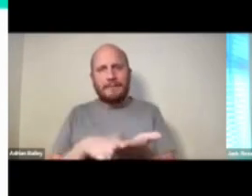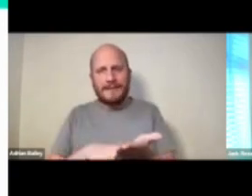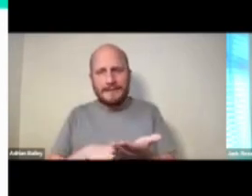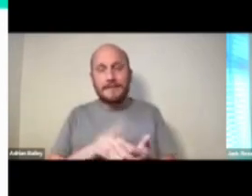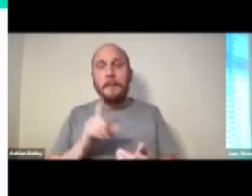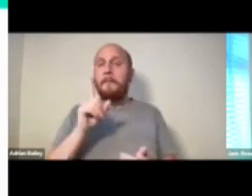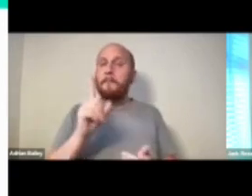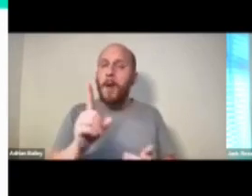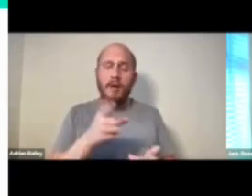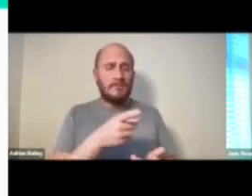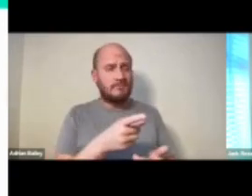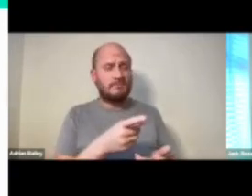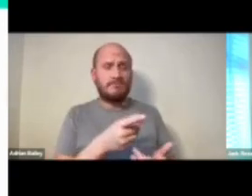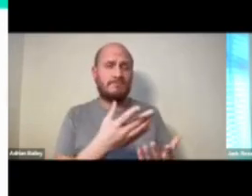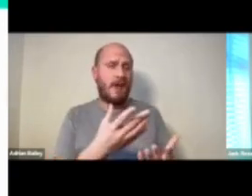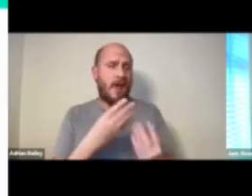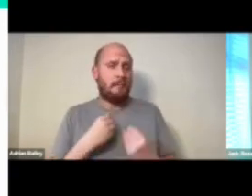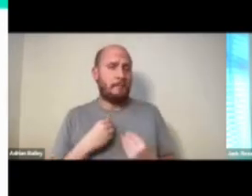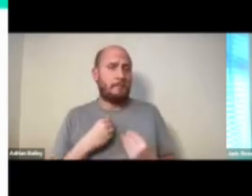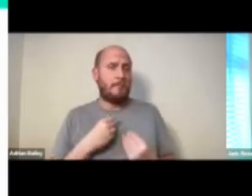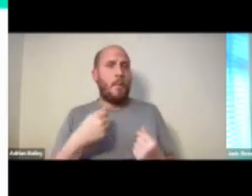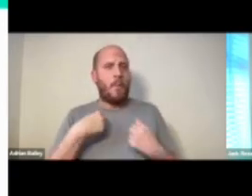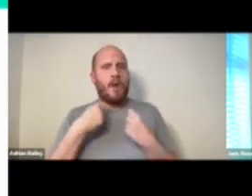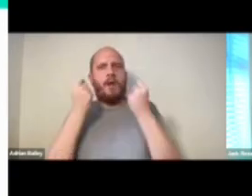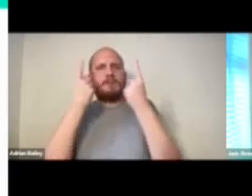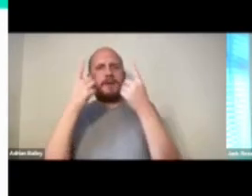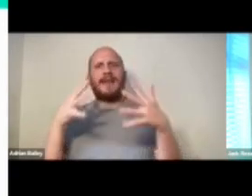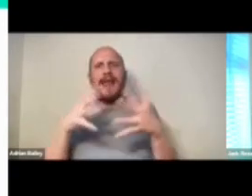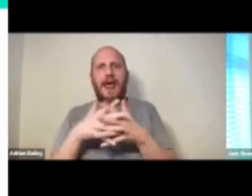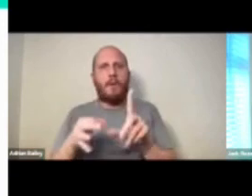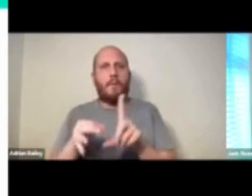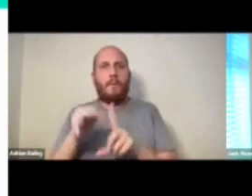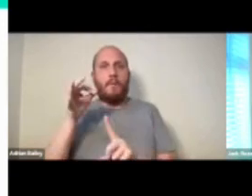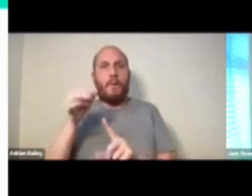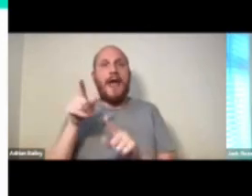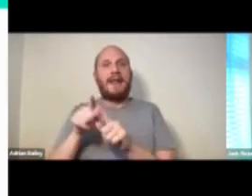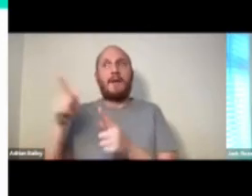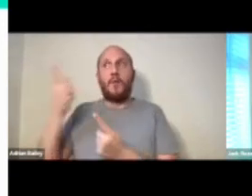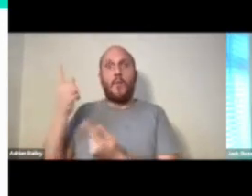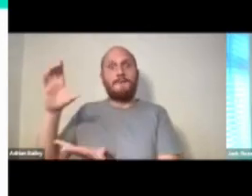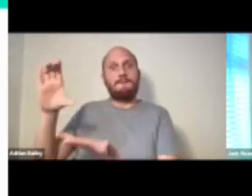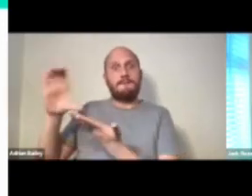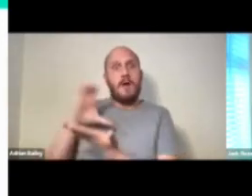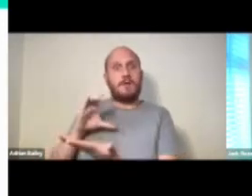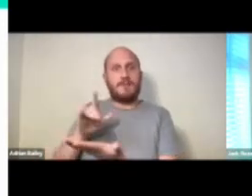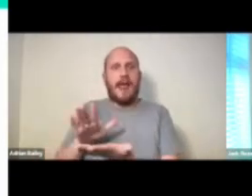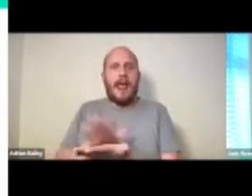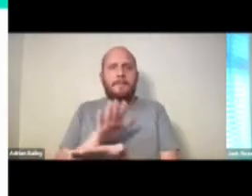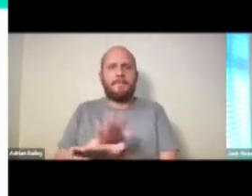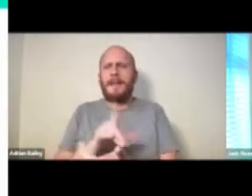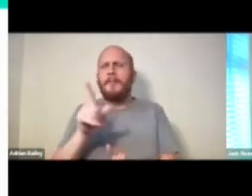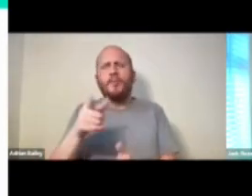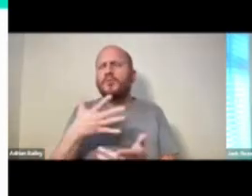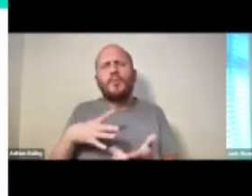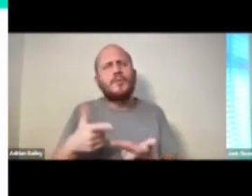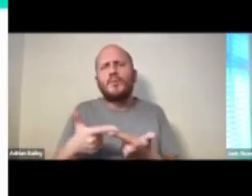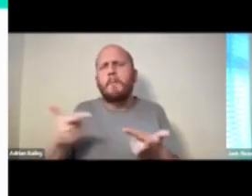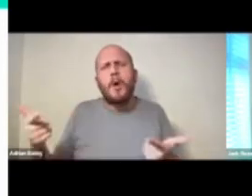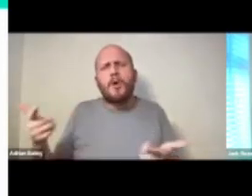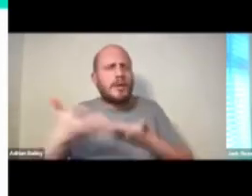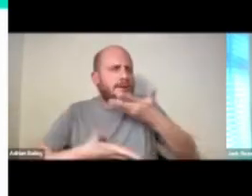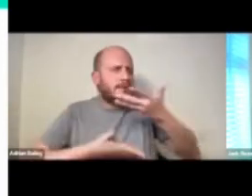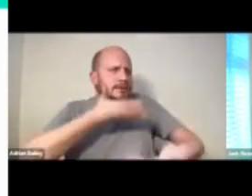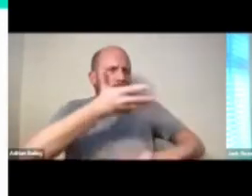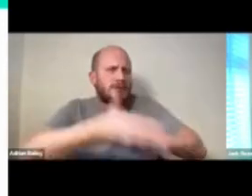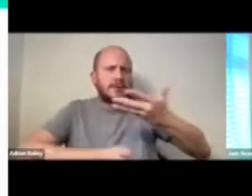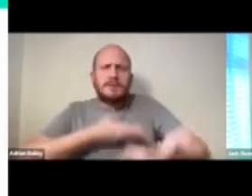really need it because it helps us understand how to do better and it keeps our funders happy. But don't go overboard on this or spend too long trying to win people